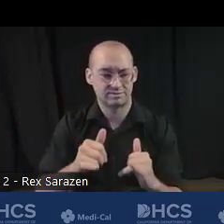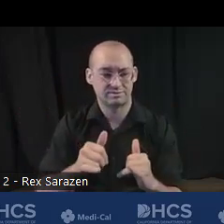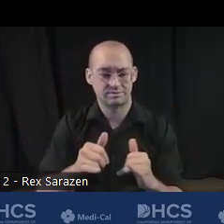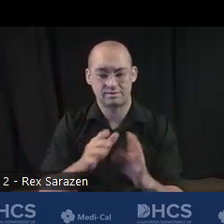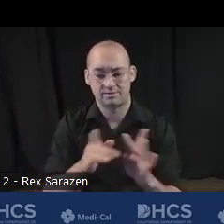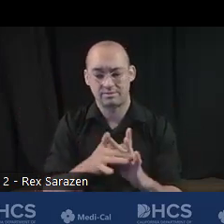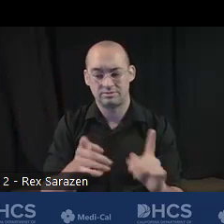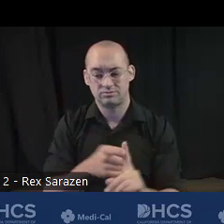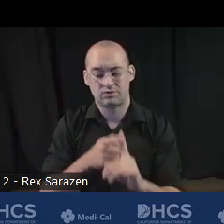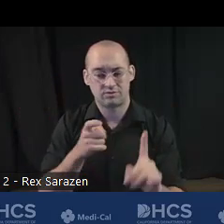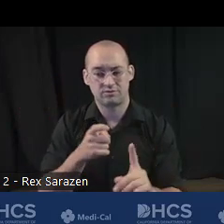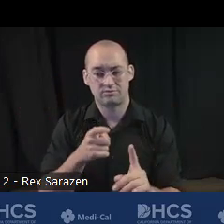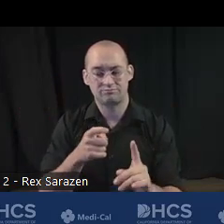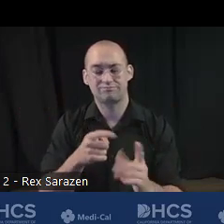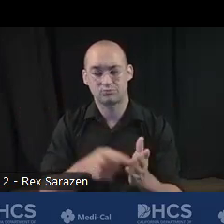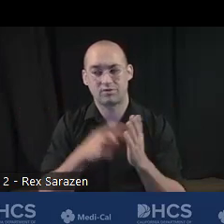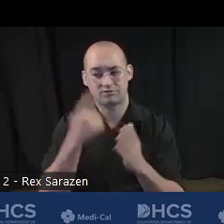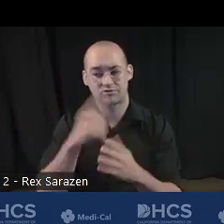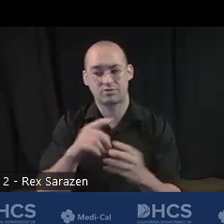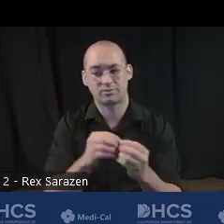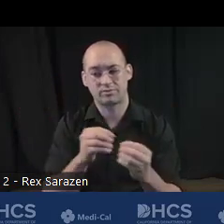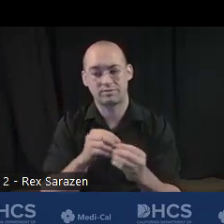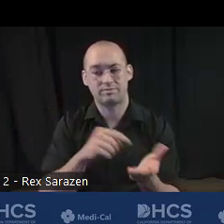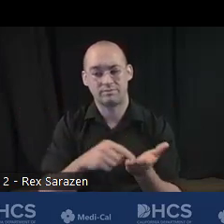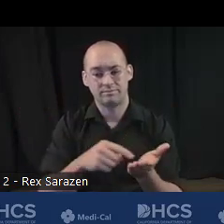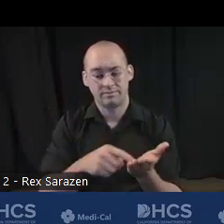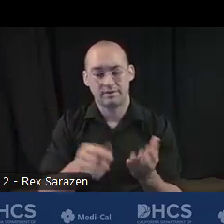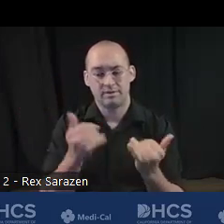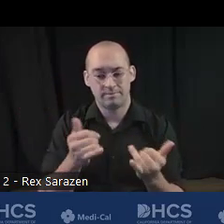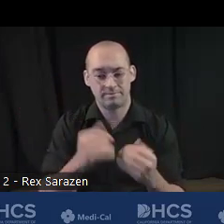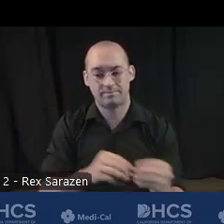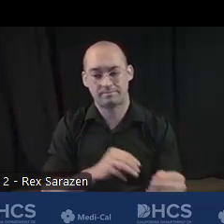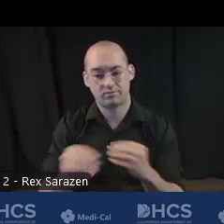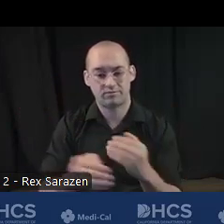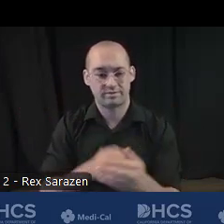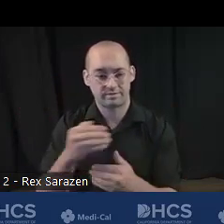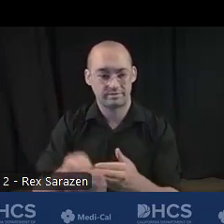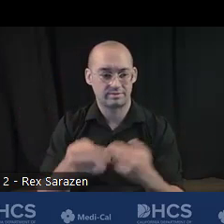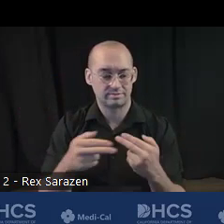discussion. Okay, maybe we can go ahead and move on to the next slide, please.